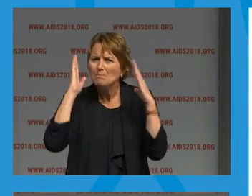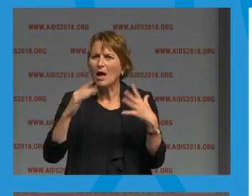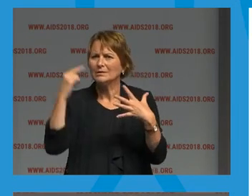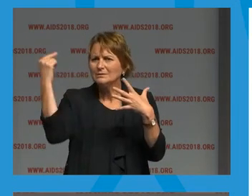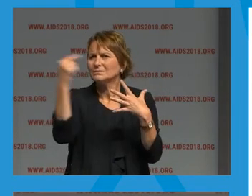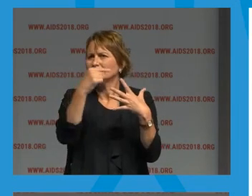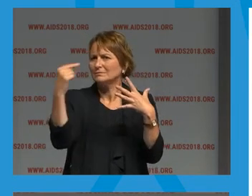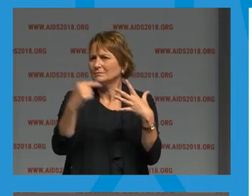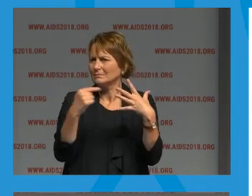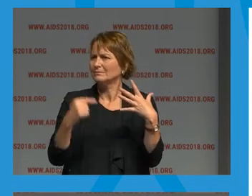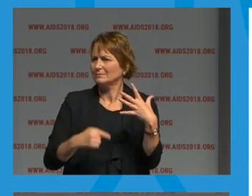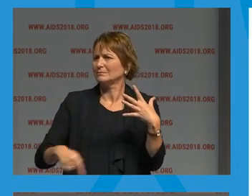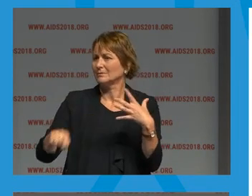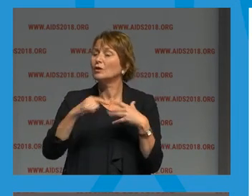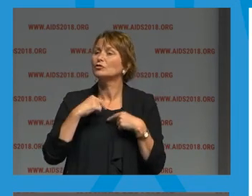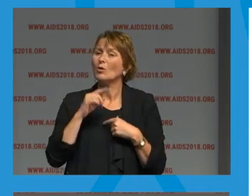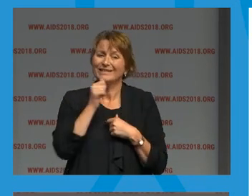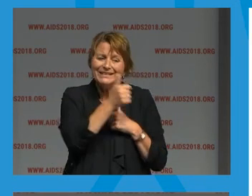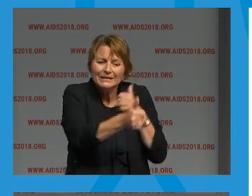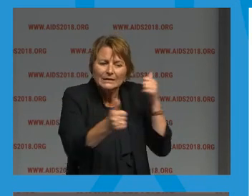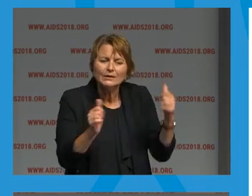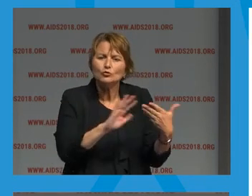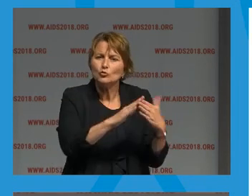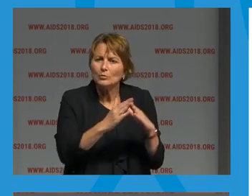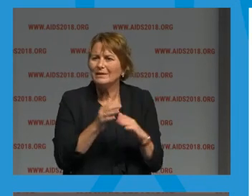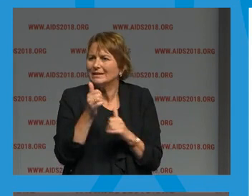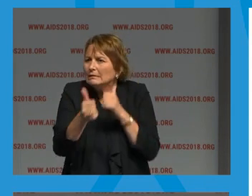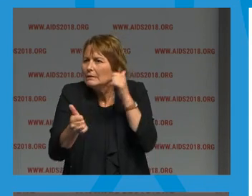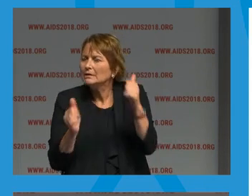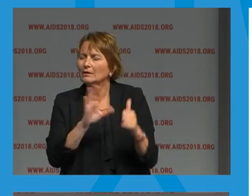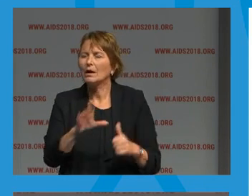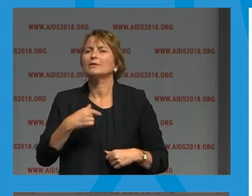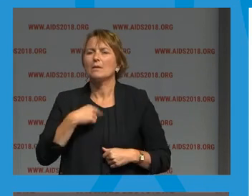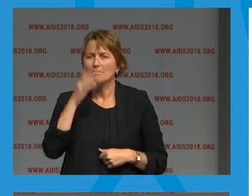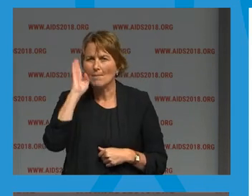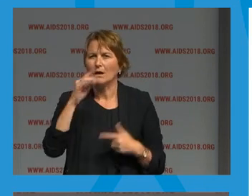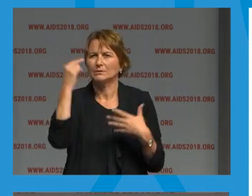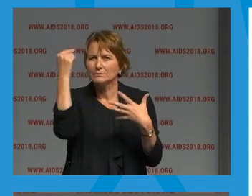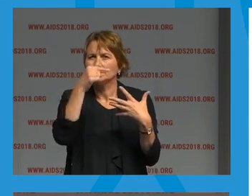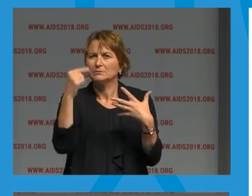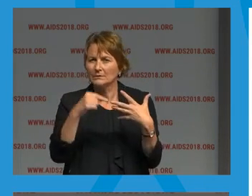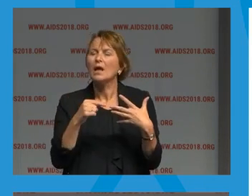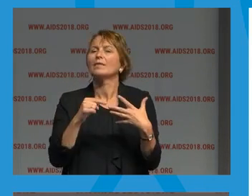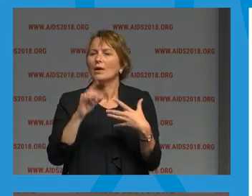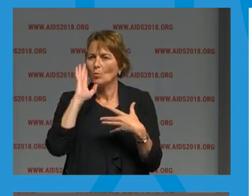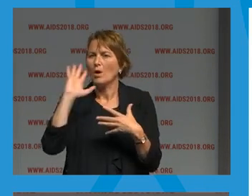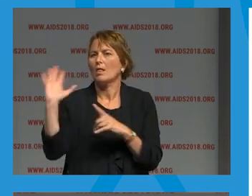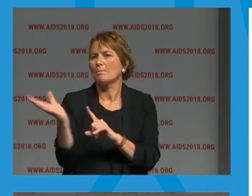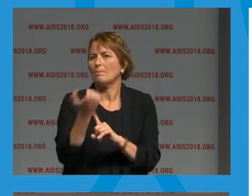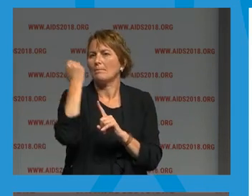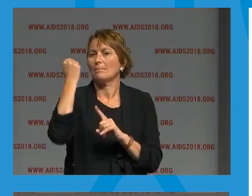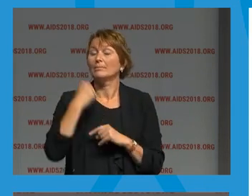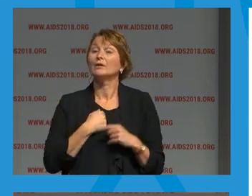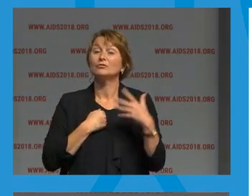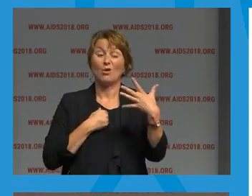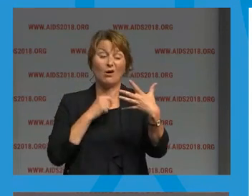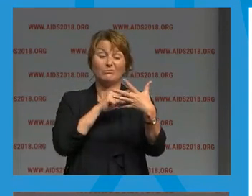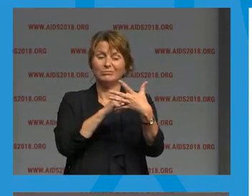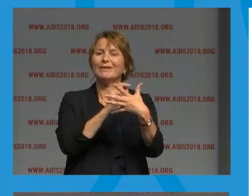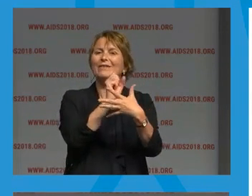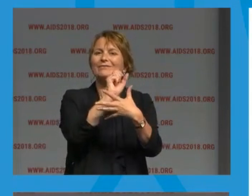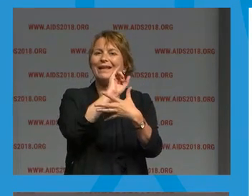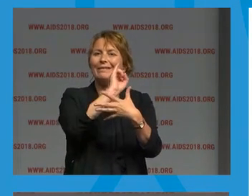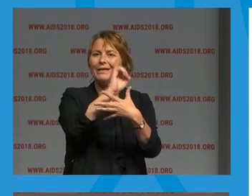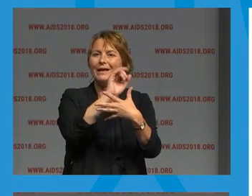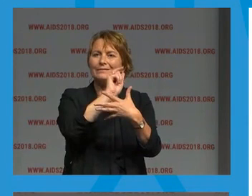do community by community, country by country in order to be successful. And we have indicators around each and every one of them in order